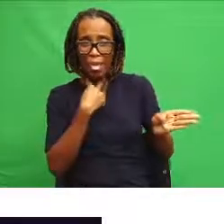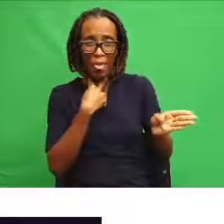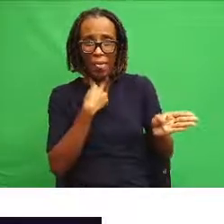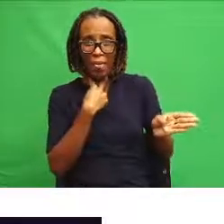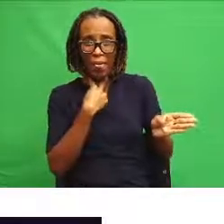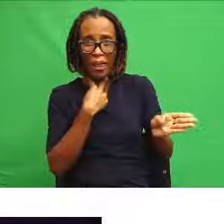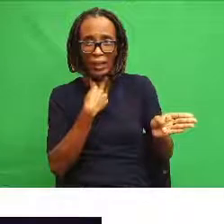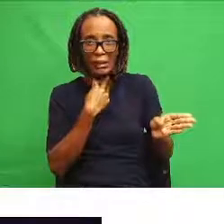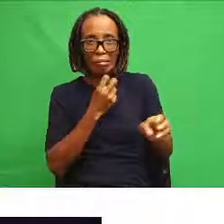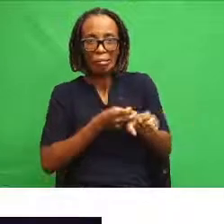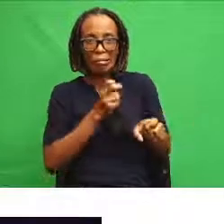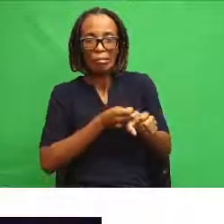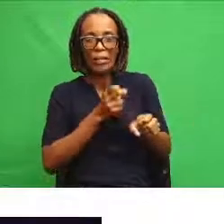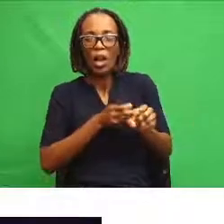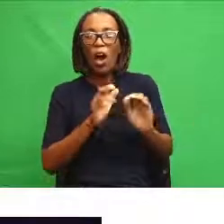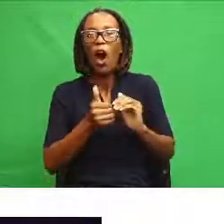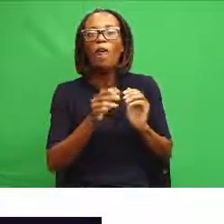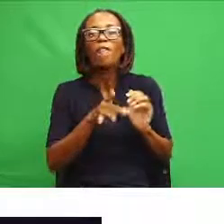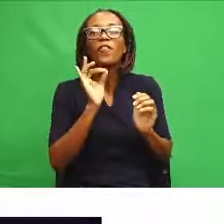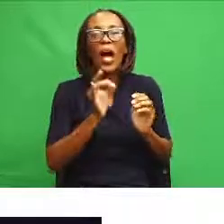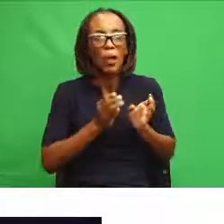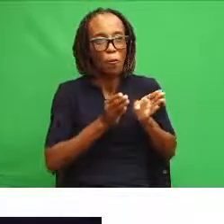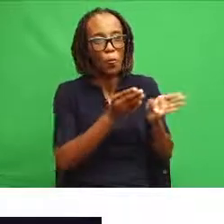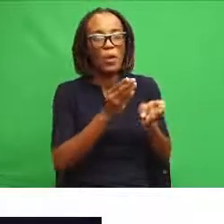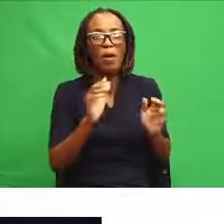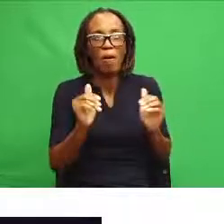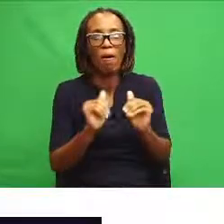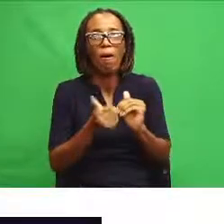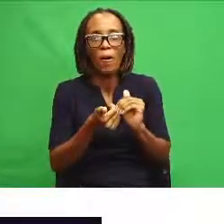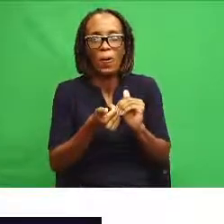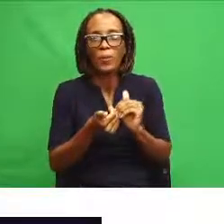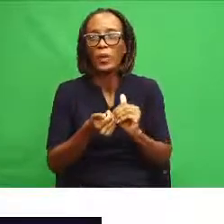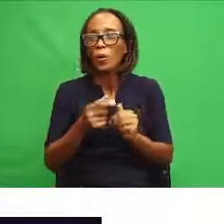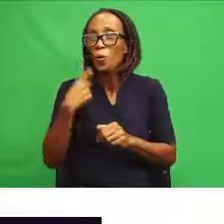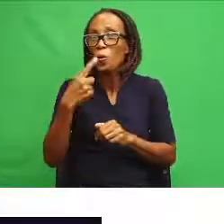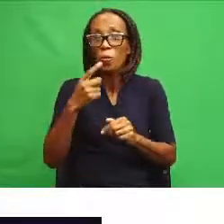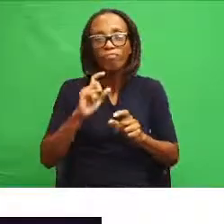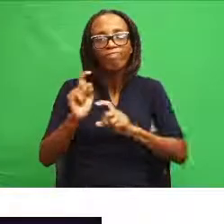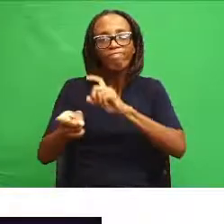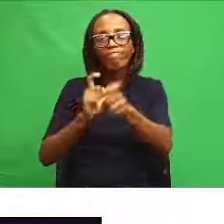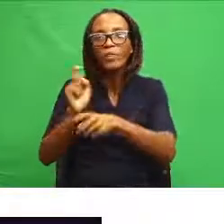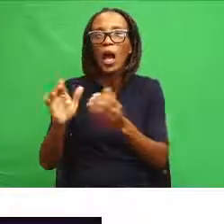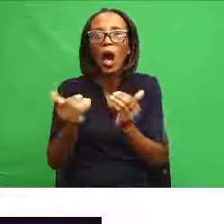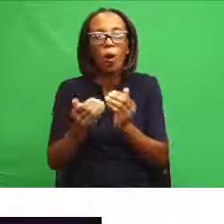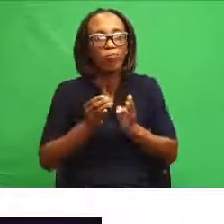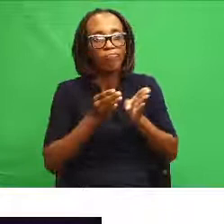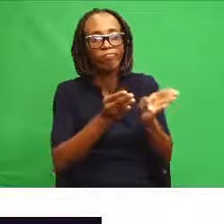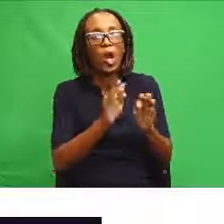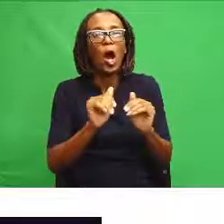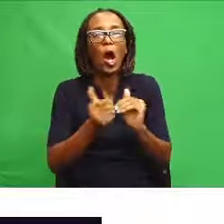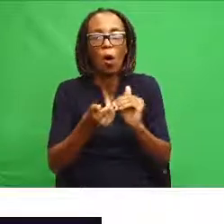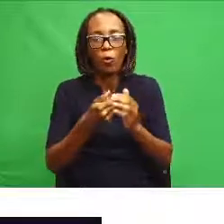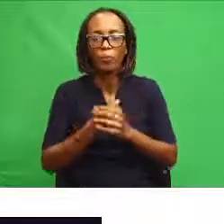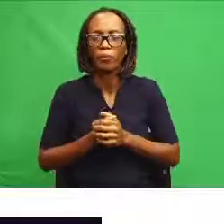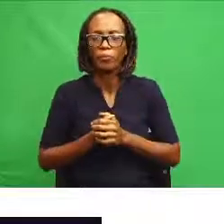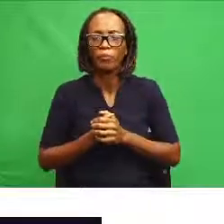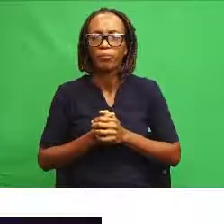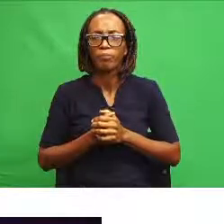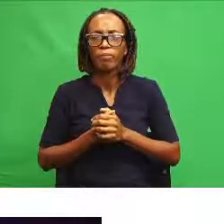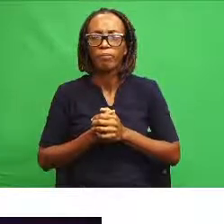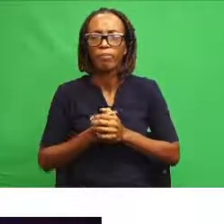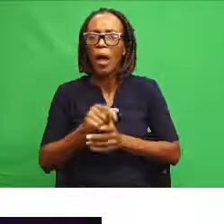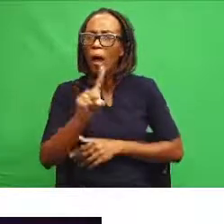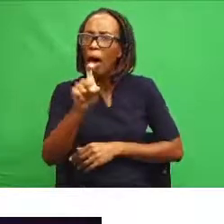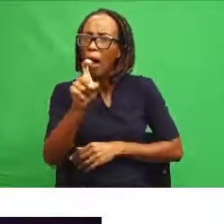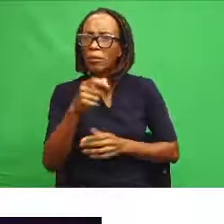it's going to be difficult for you to find your way, at least for your beneficiaries to find their way. So what happens, the question is,